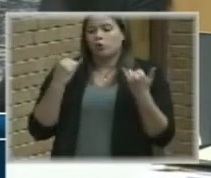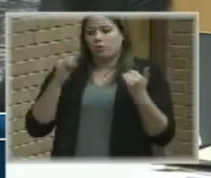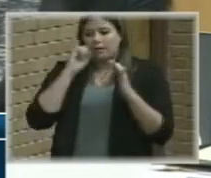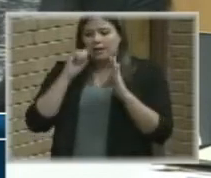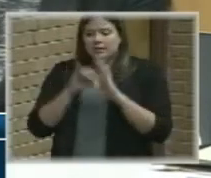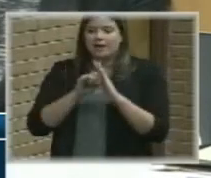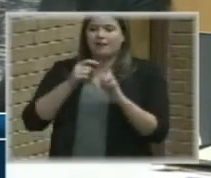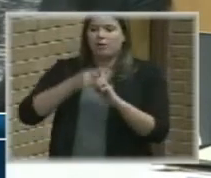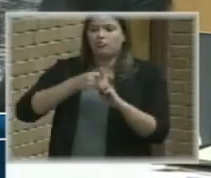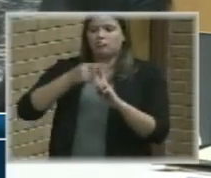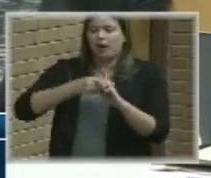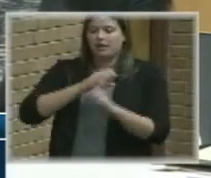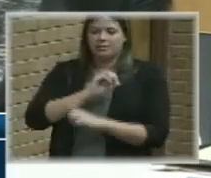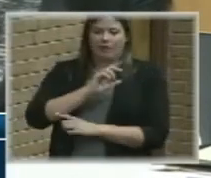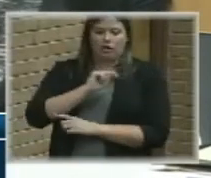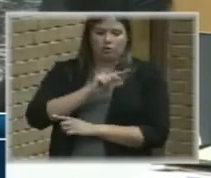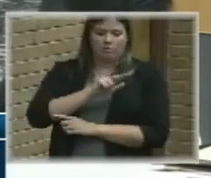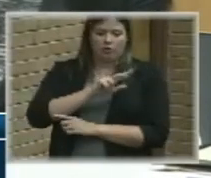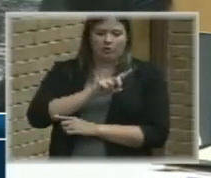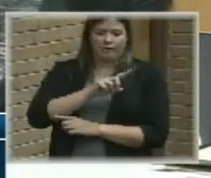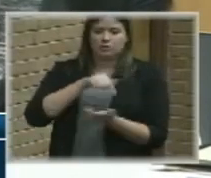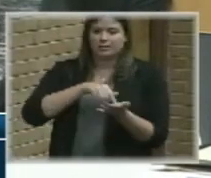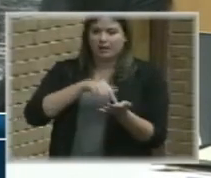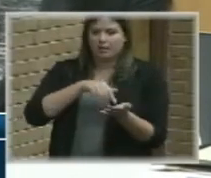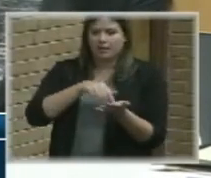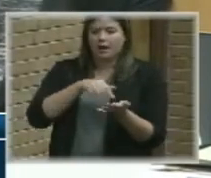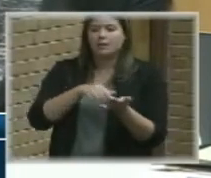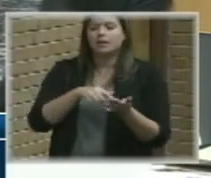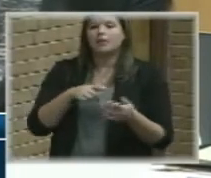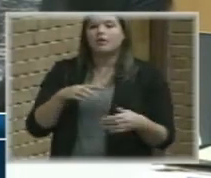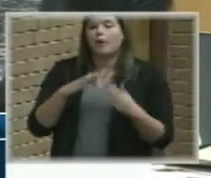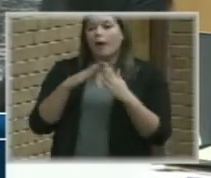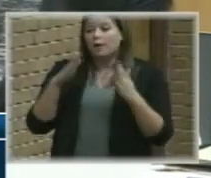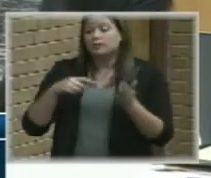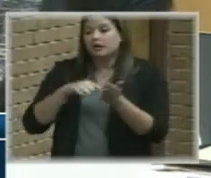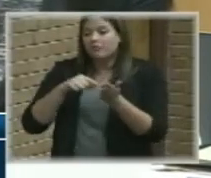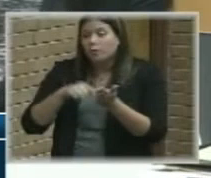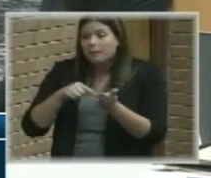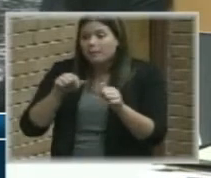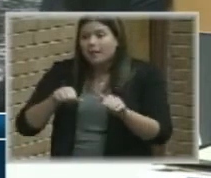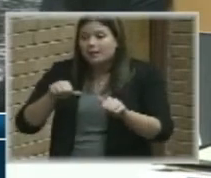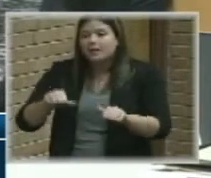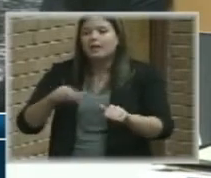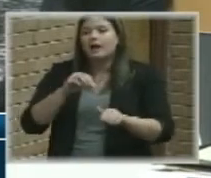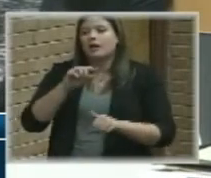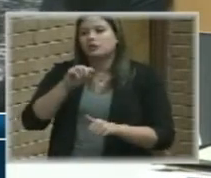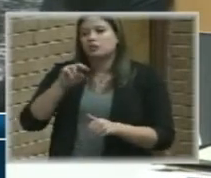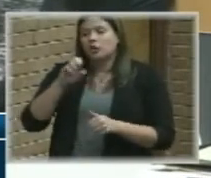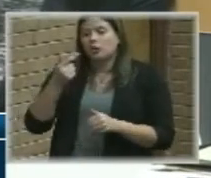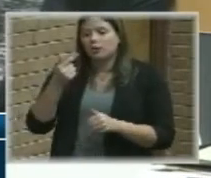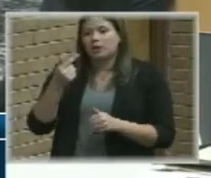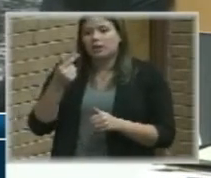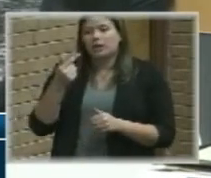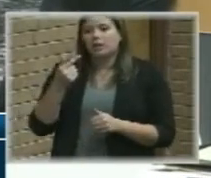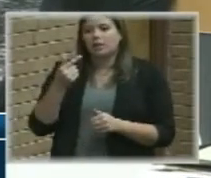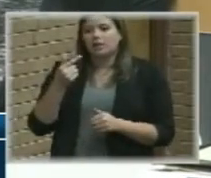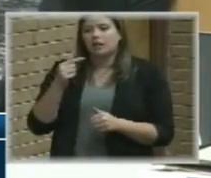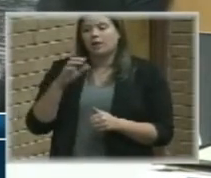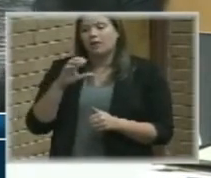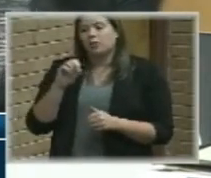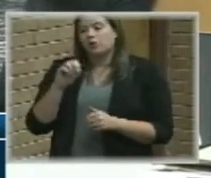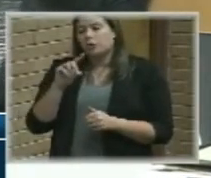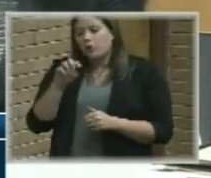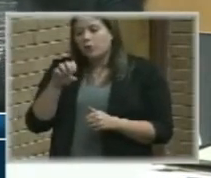grant has an October 31st deadline. Housing affordability and current zoning codes and